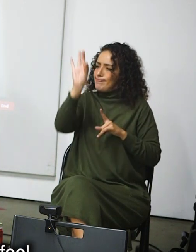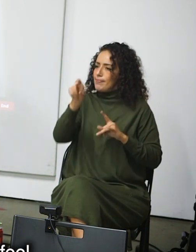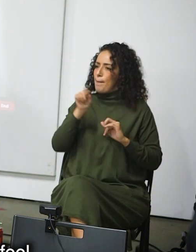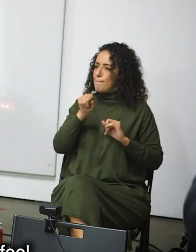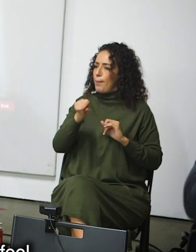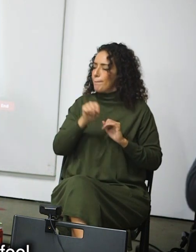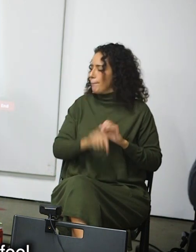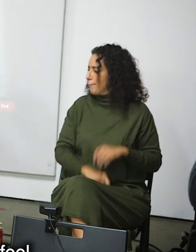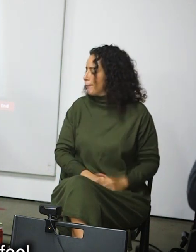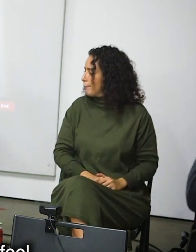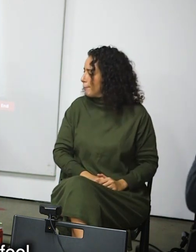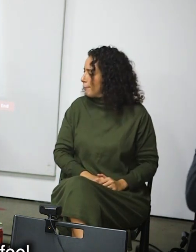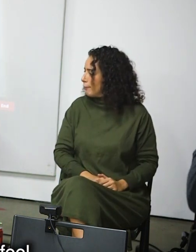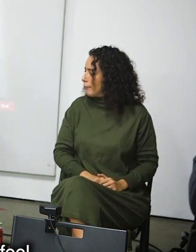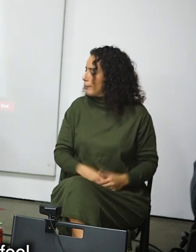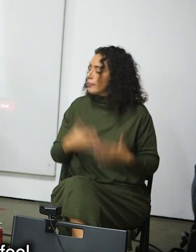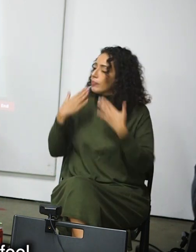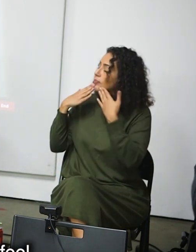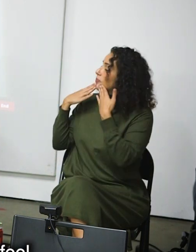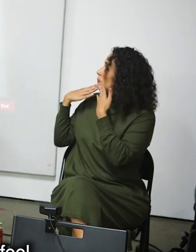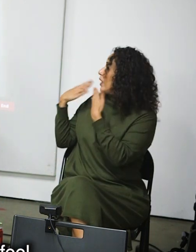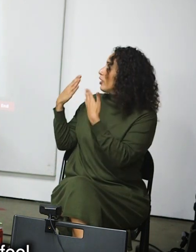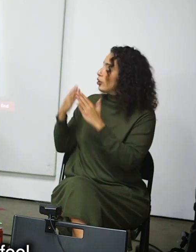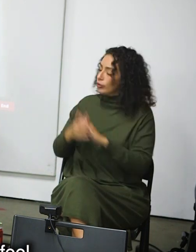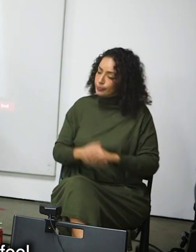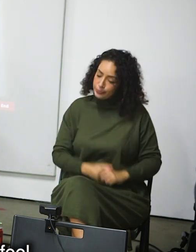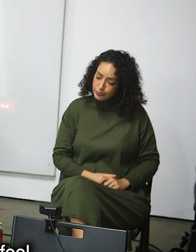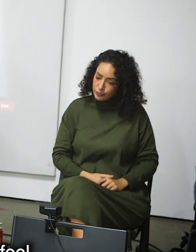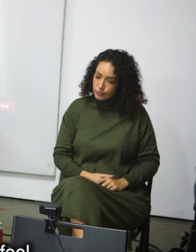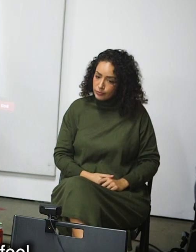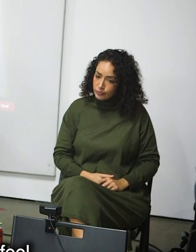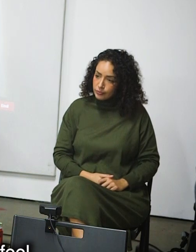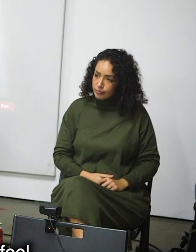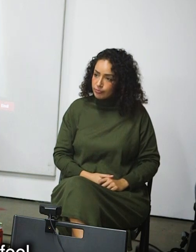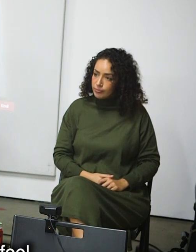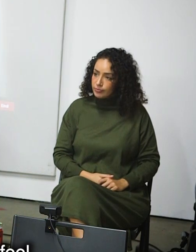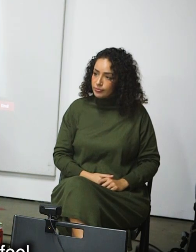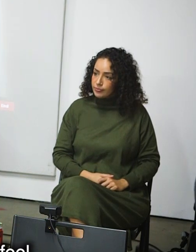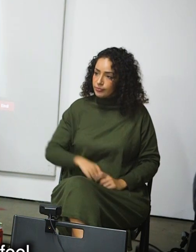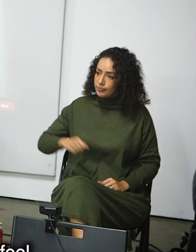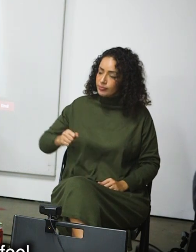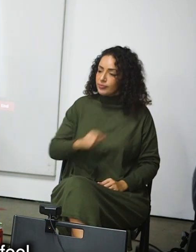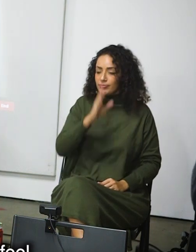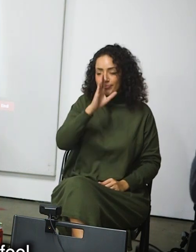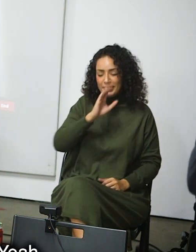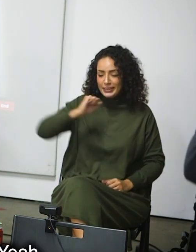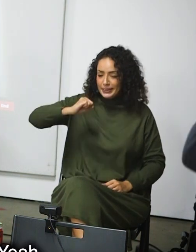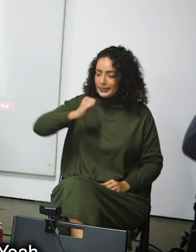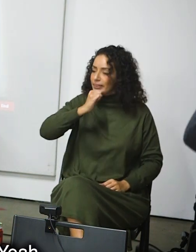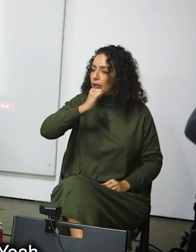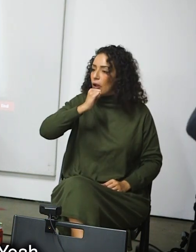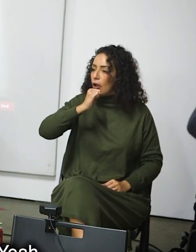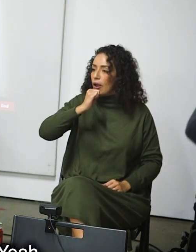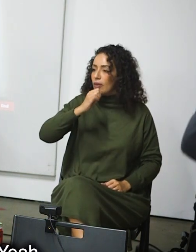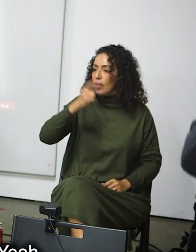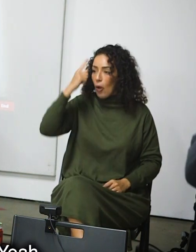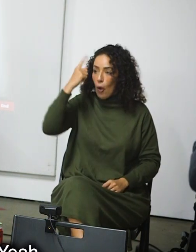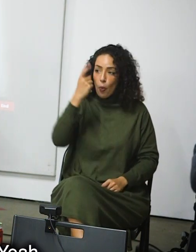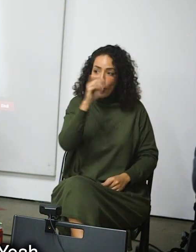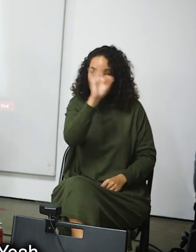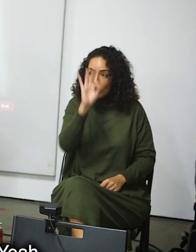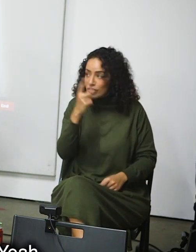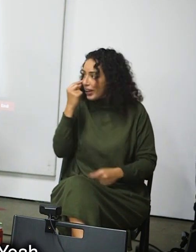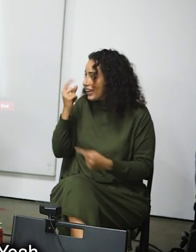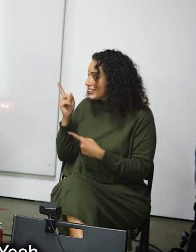Amazing. Oh, thank you, Zipporah. Sadly, I feel like we've come to the end of it. Oh, unless, do you think we can squeeze one more question